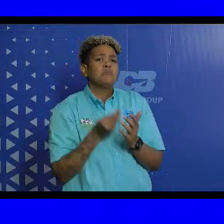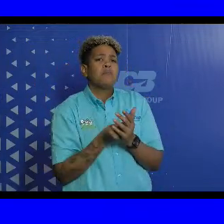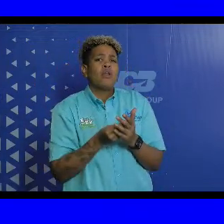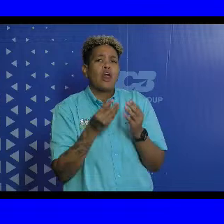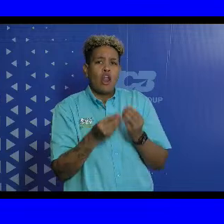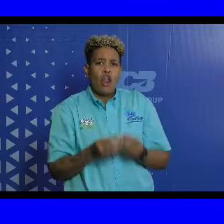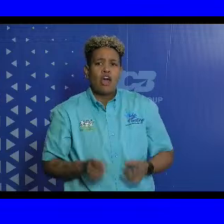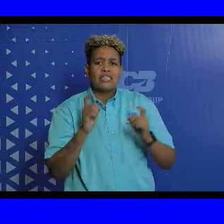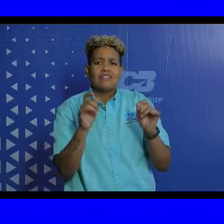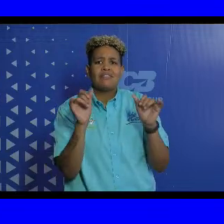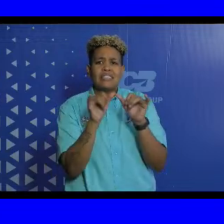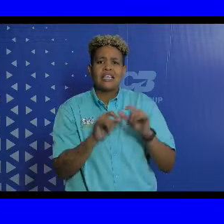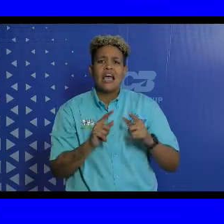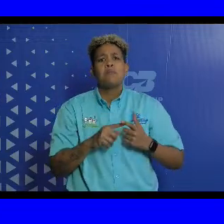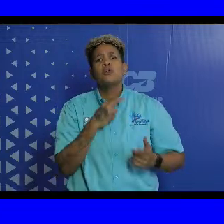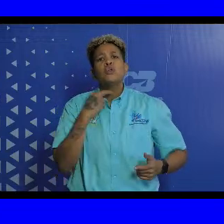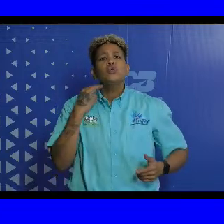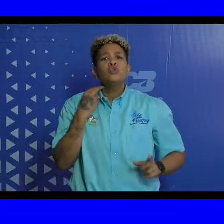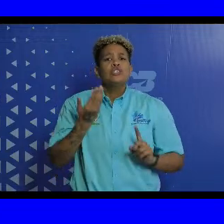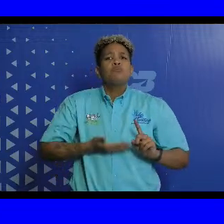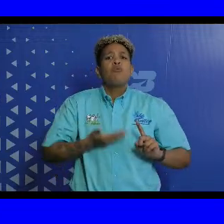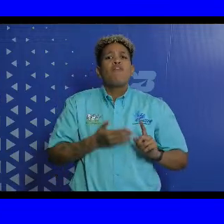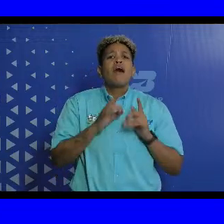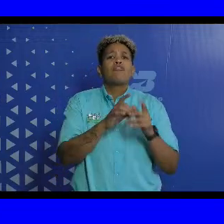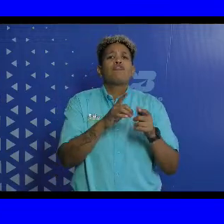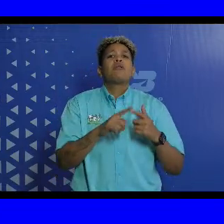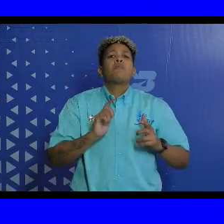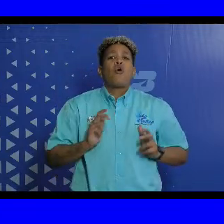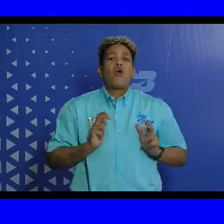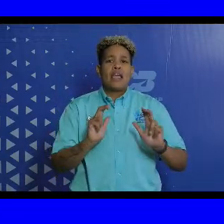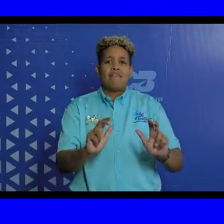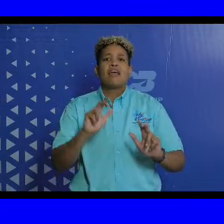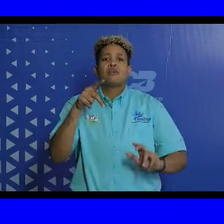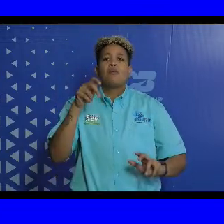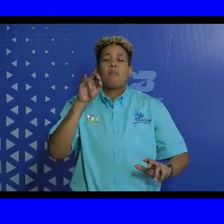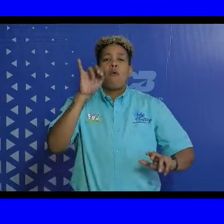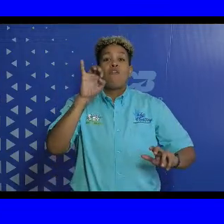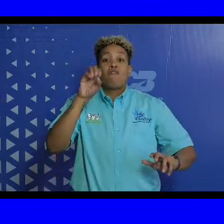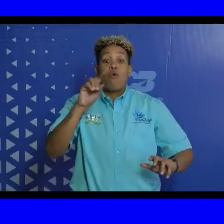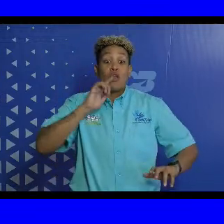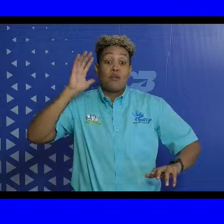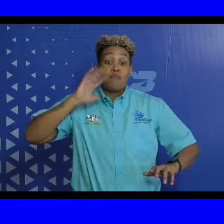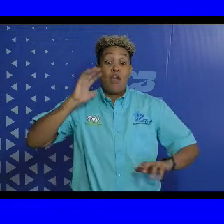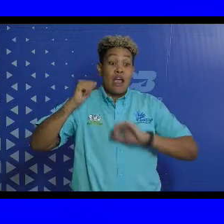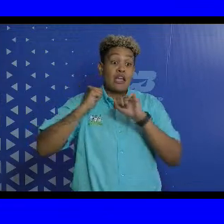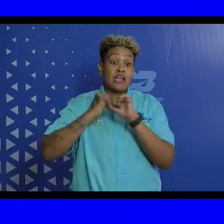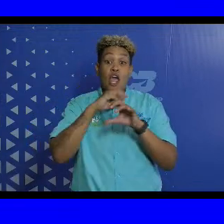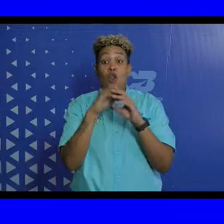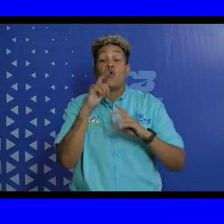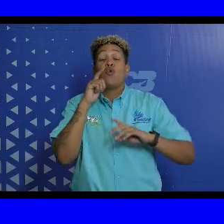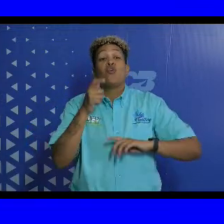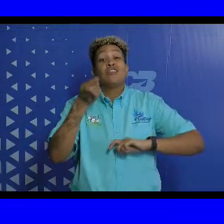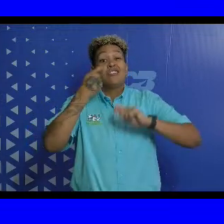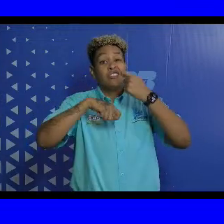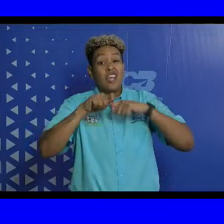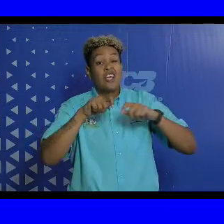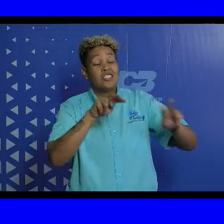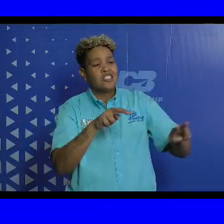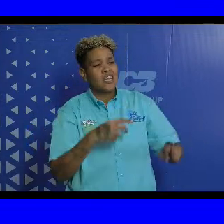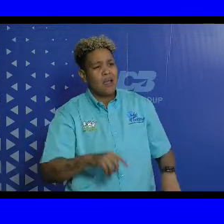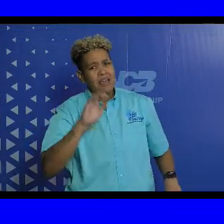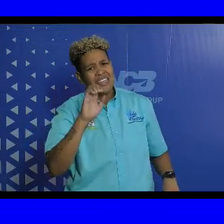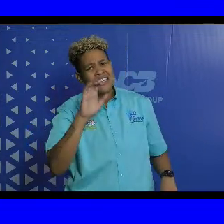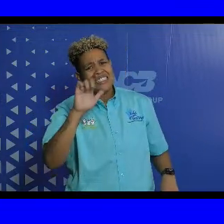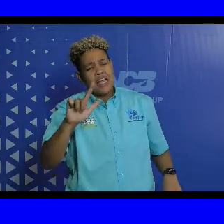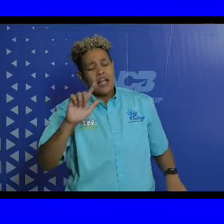the size and risk profile of our loan and investment portfolios. The prior year included reversals of